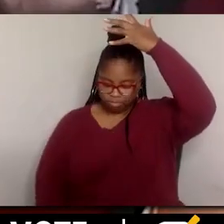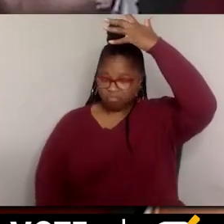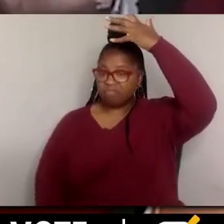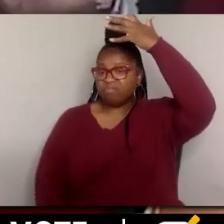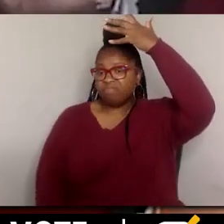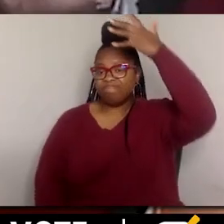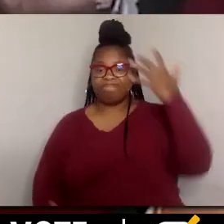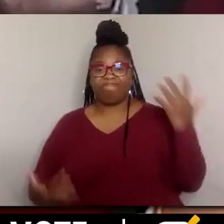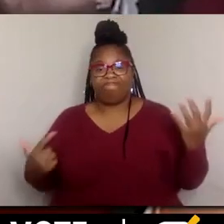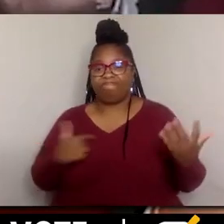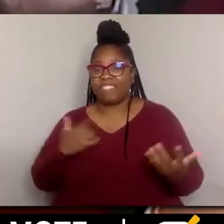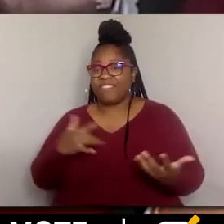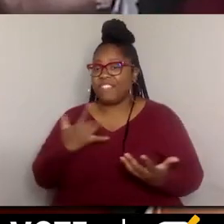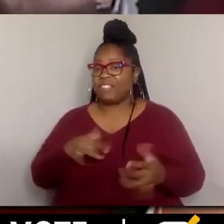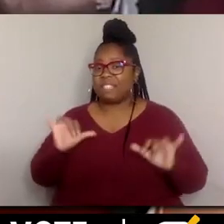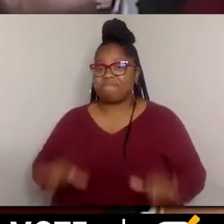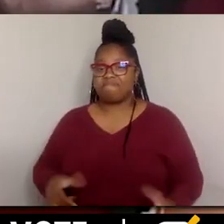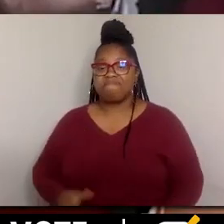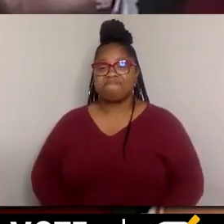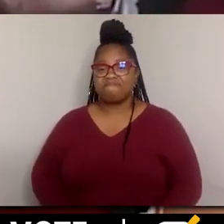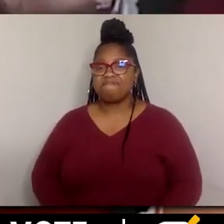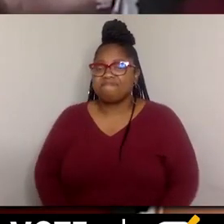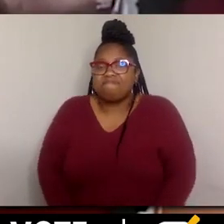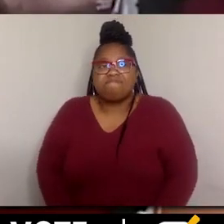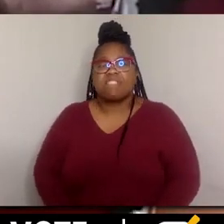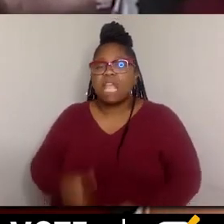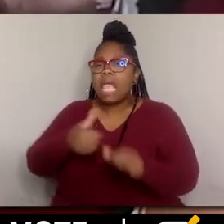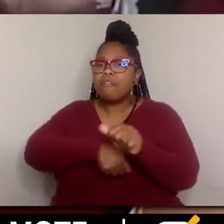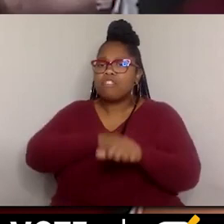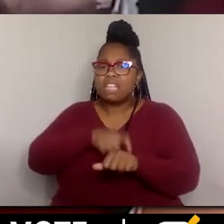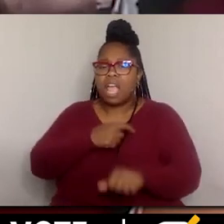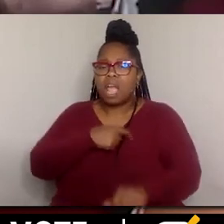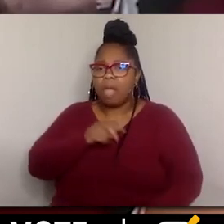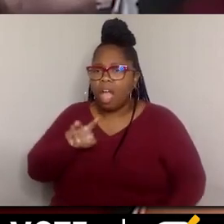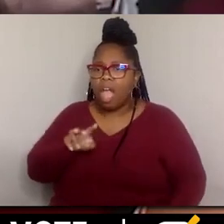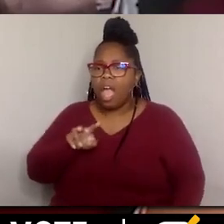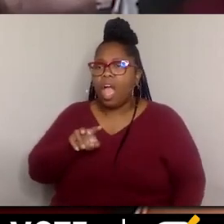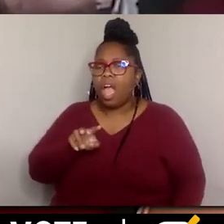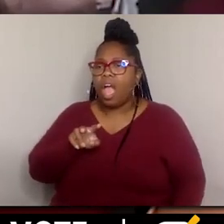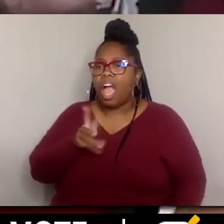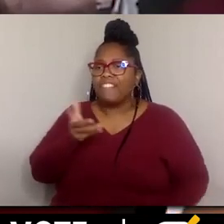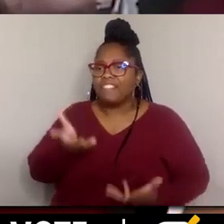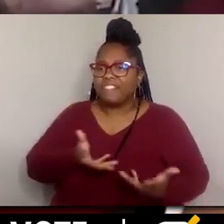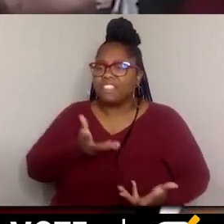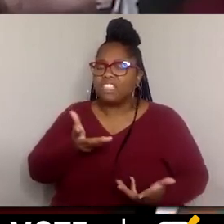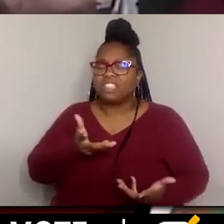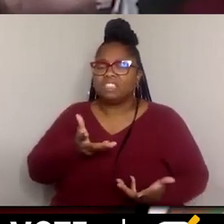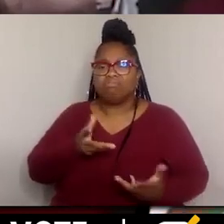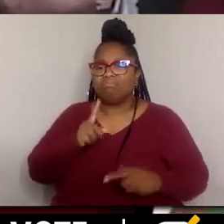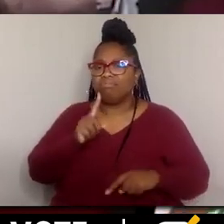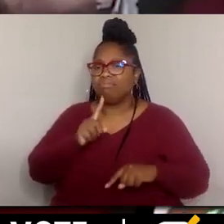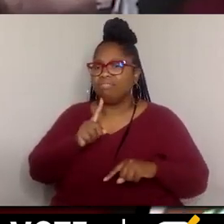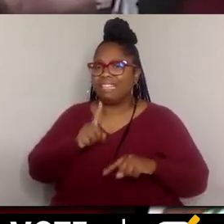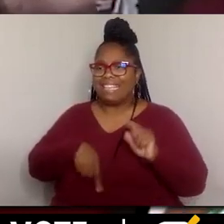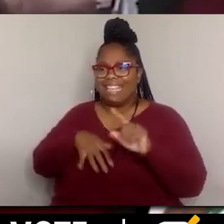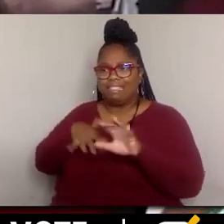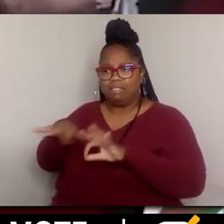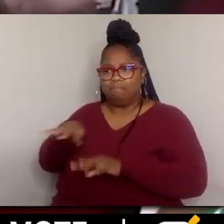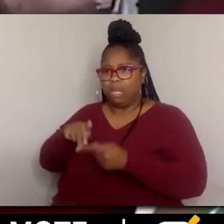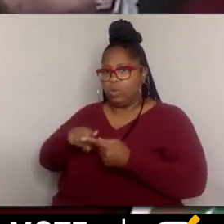Every time I struggle to find the words to explain what's happened to my son,